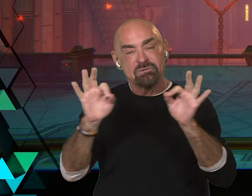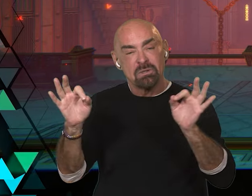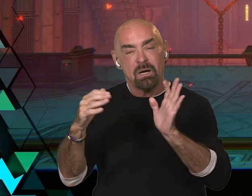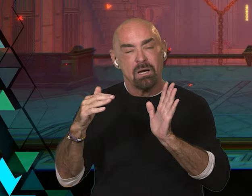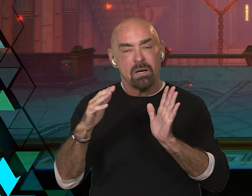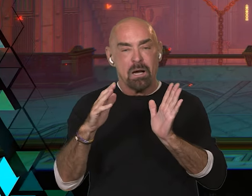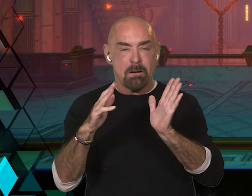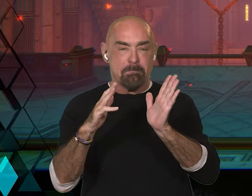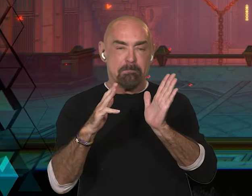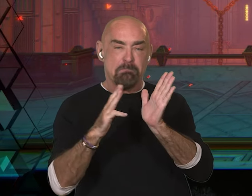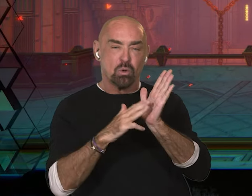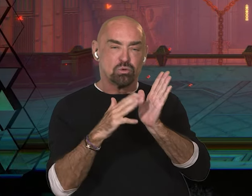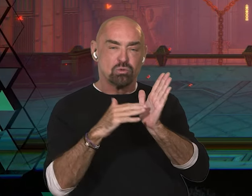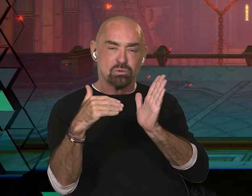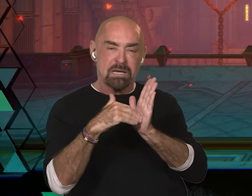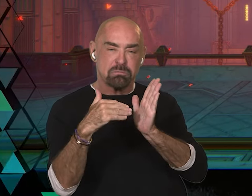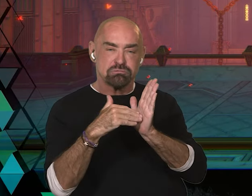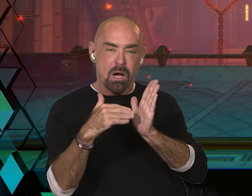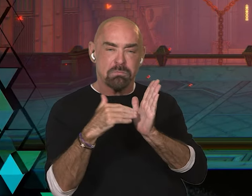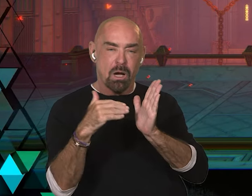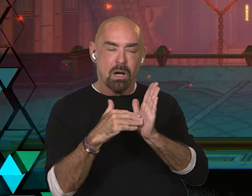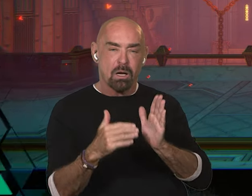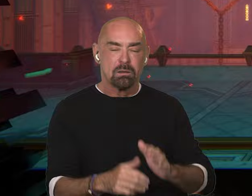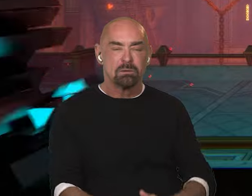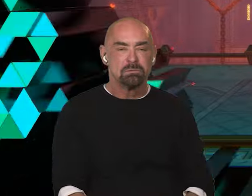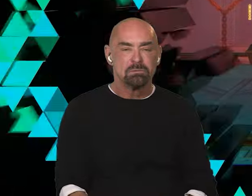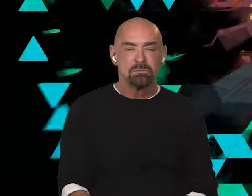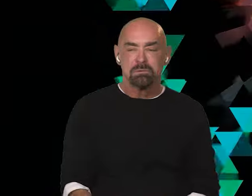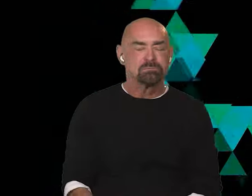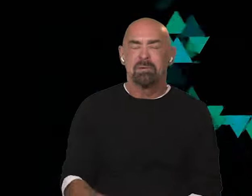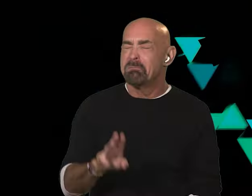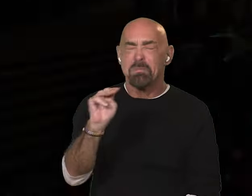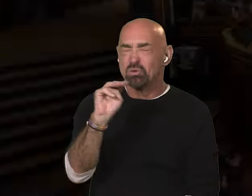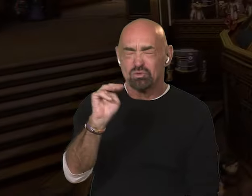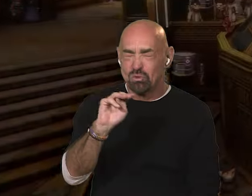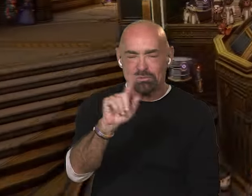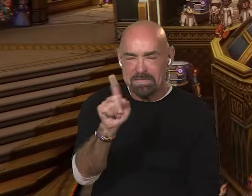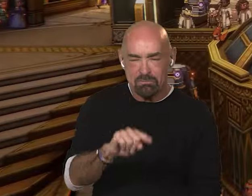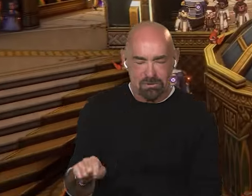and features a soundtrack composed by Motui Sakuraba.